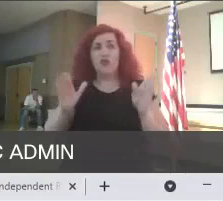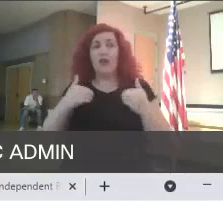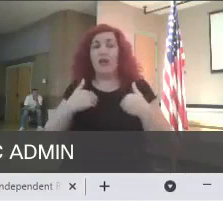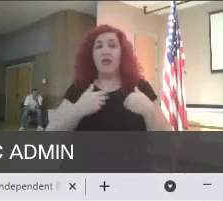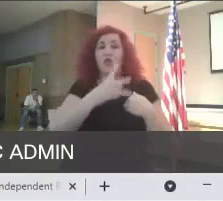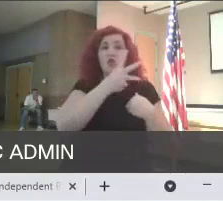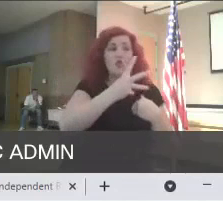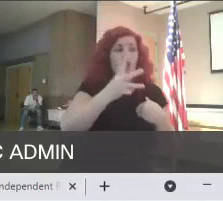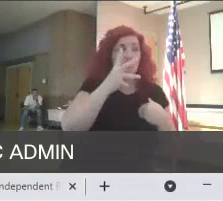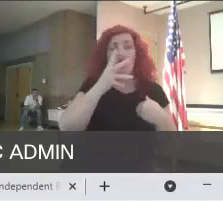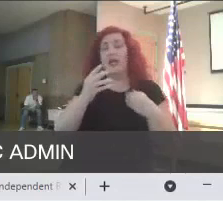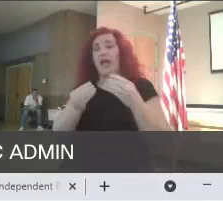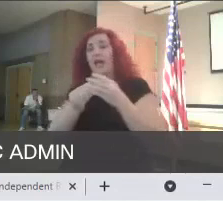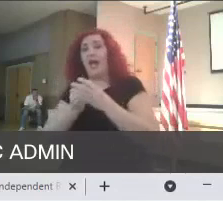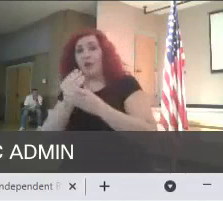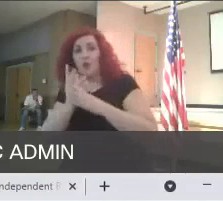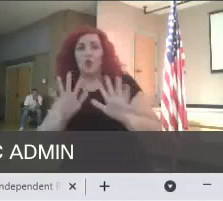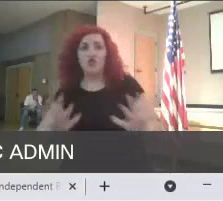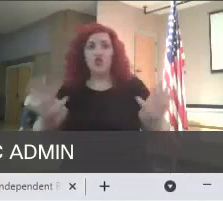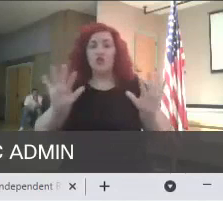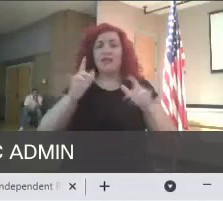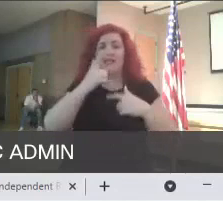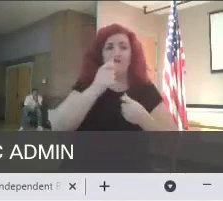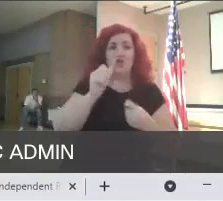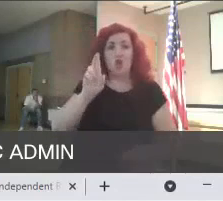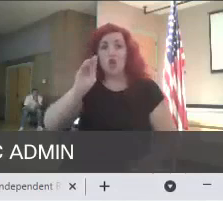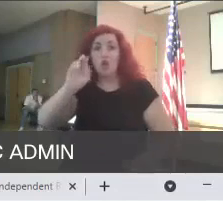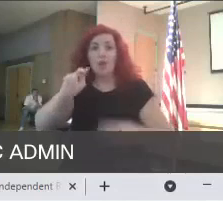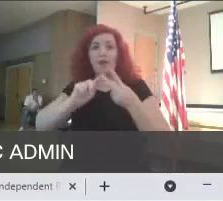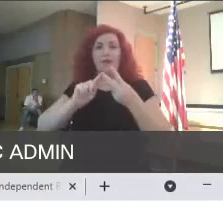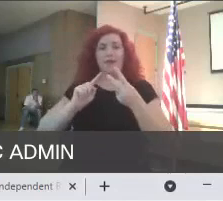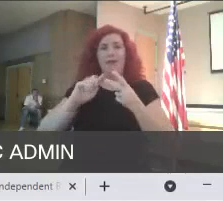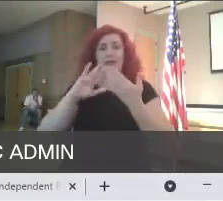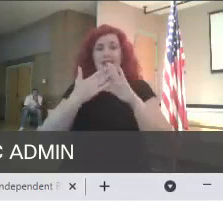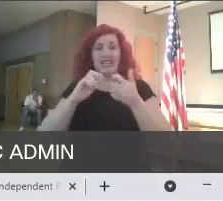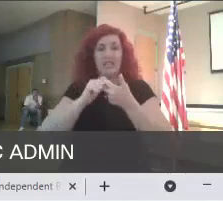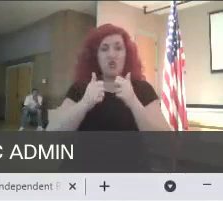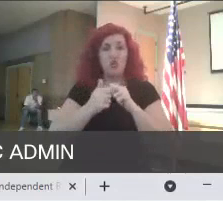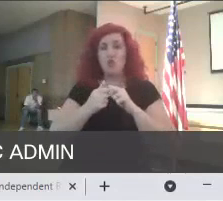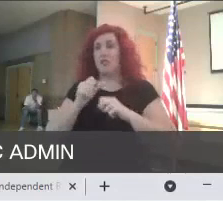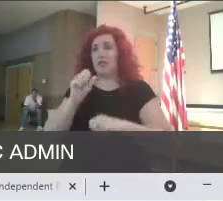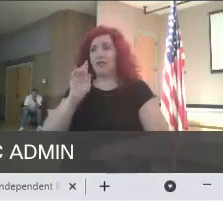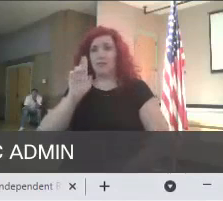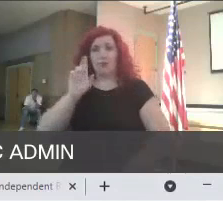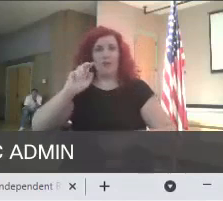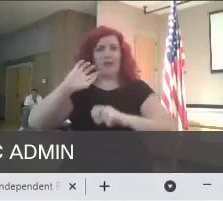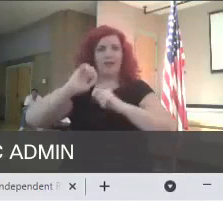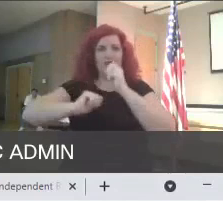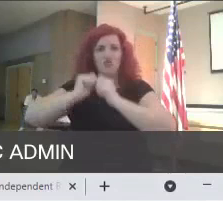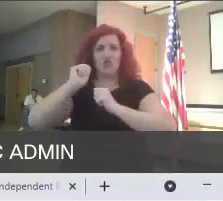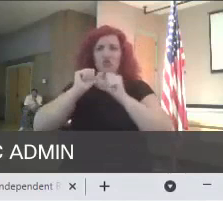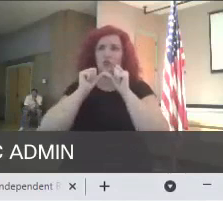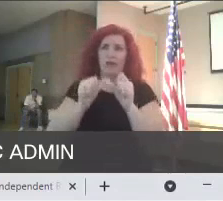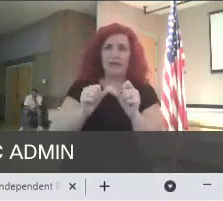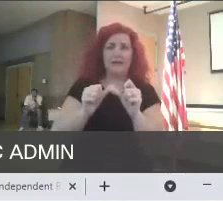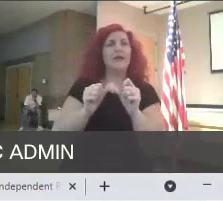agricultural interests, urban interests, logistical city issues, and suburban infrastructure to maintain. Having two districts